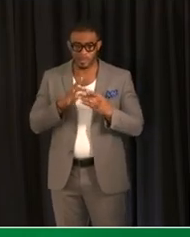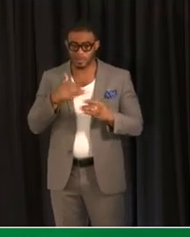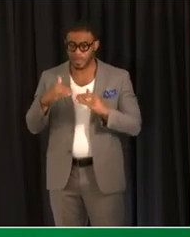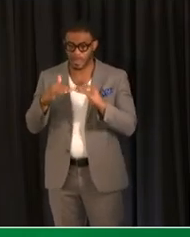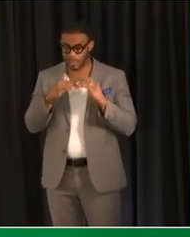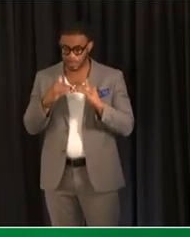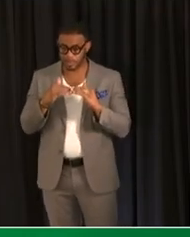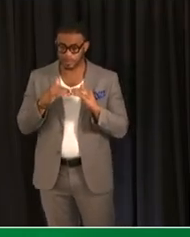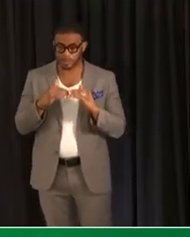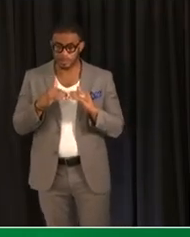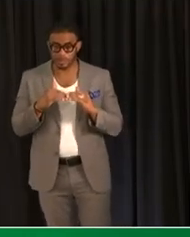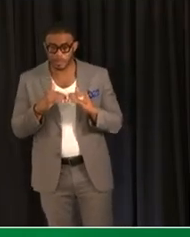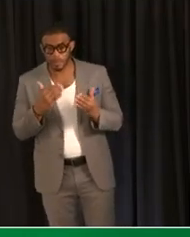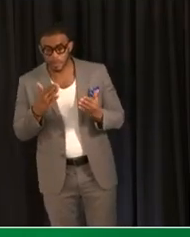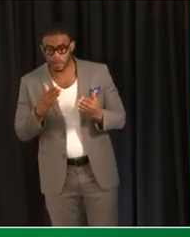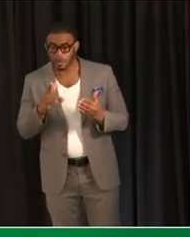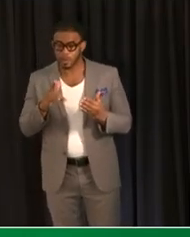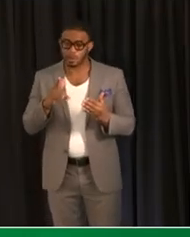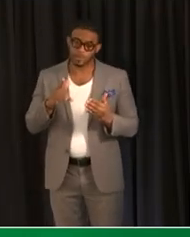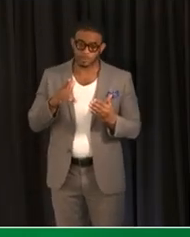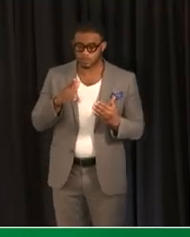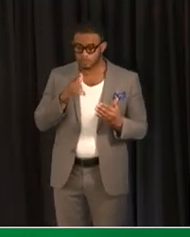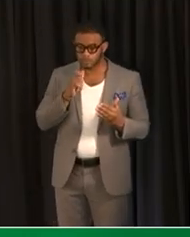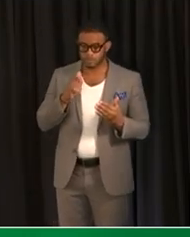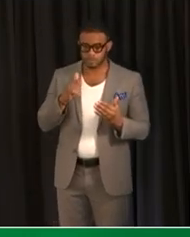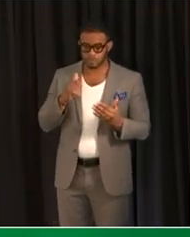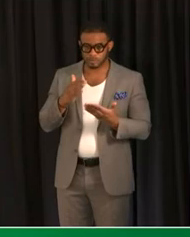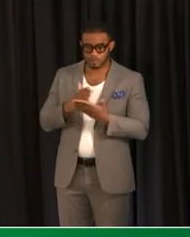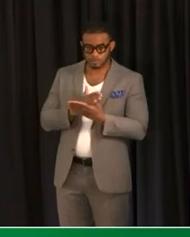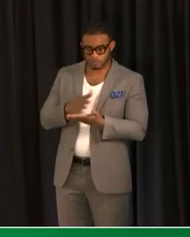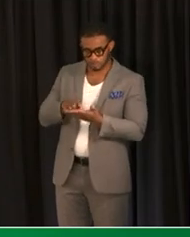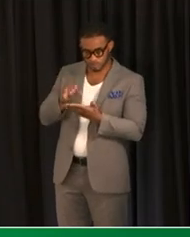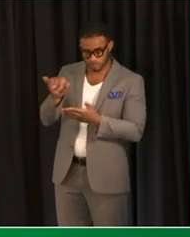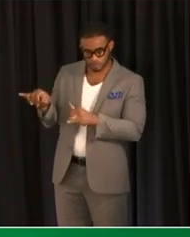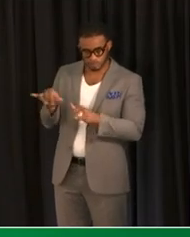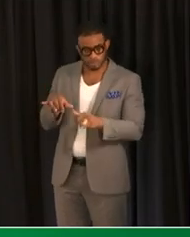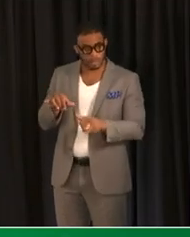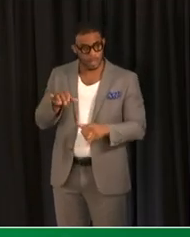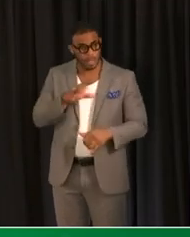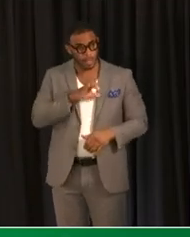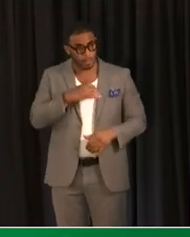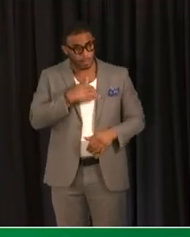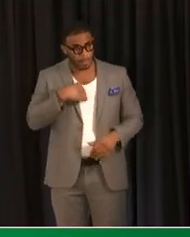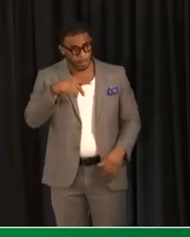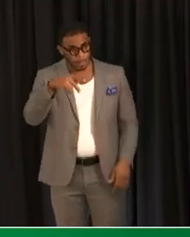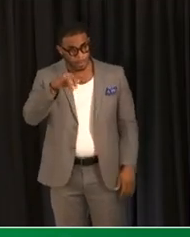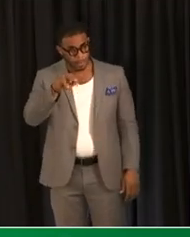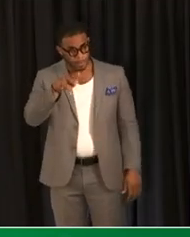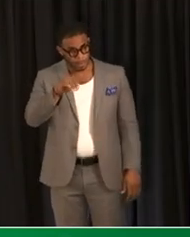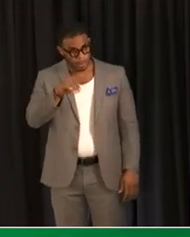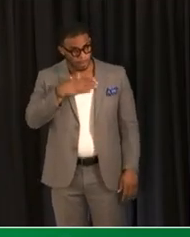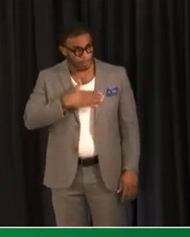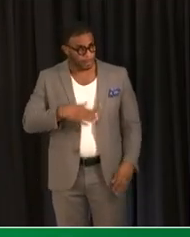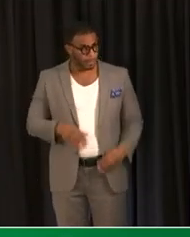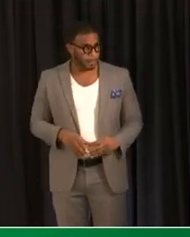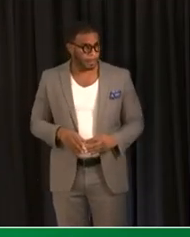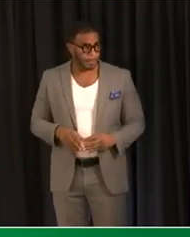I would say that my colleagues probably would echo that sentiment. Councilmember Pinto?